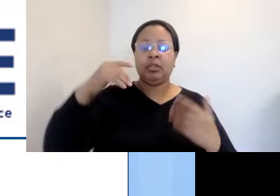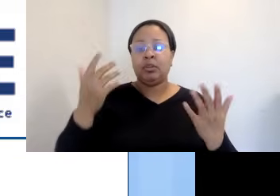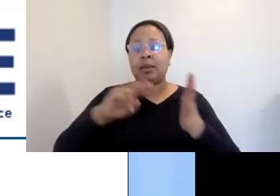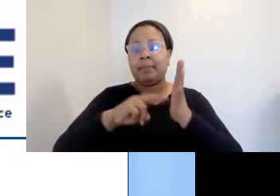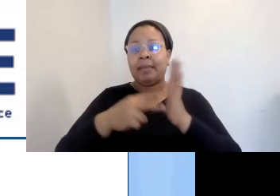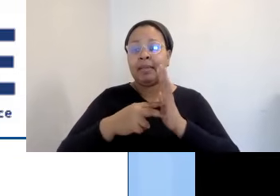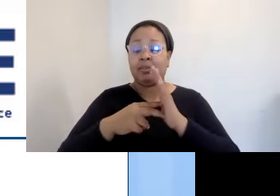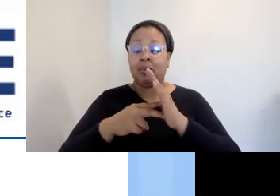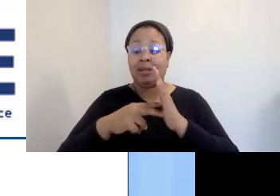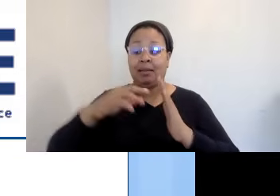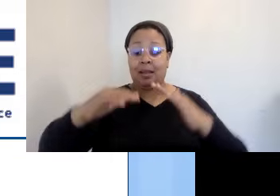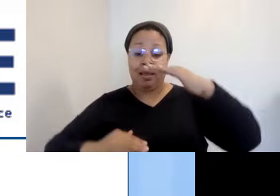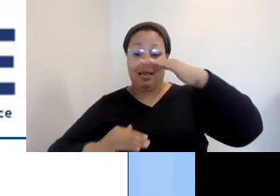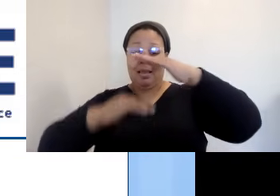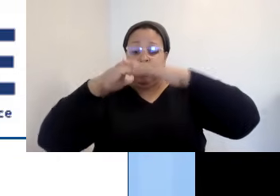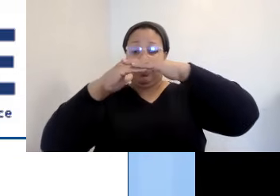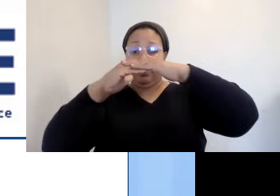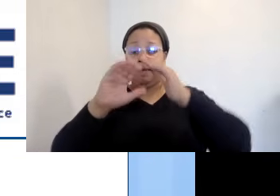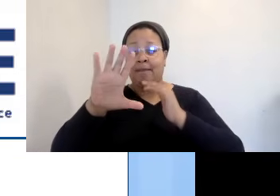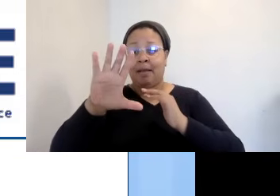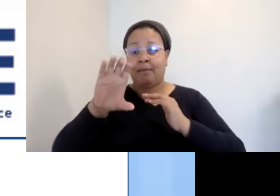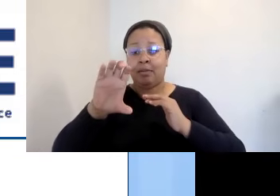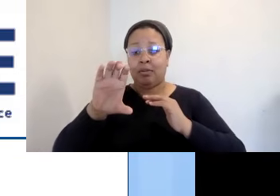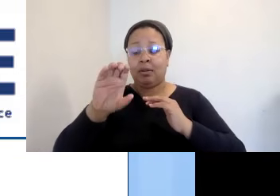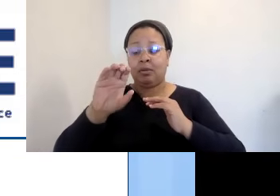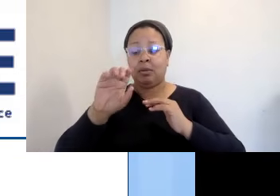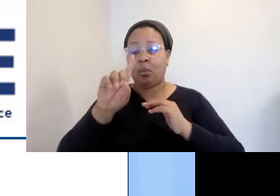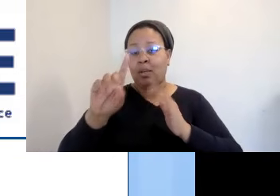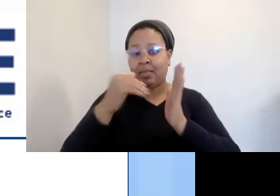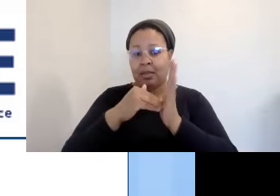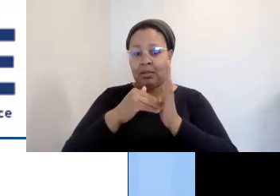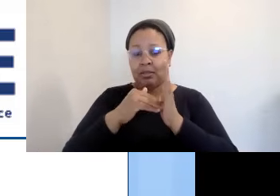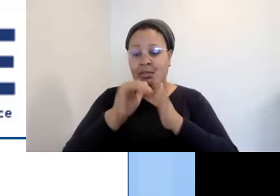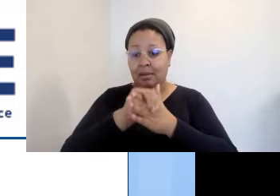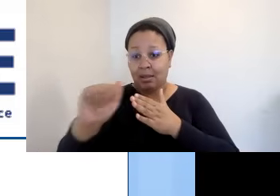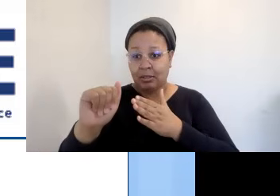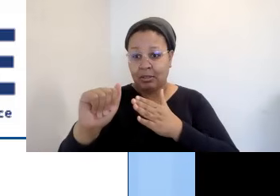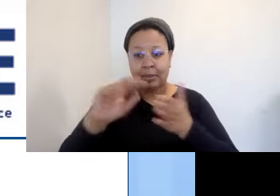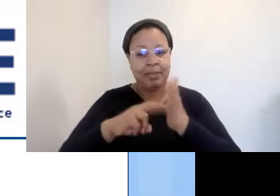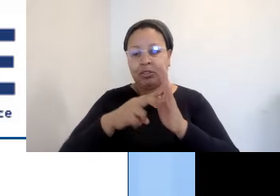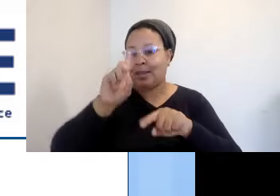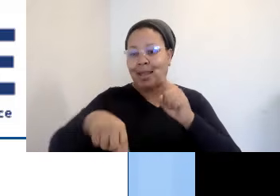$501,000, then no more contributions can be made. It's not saying that earnings, interest earnings cannot